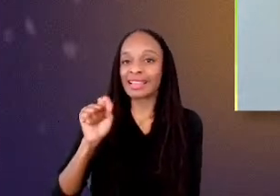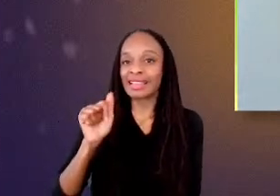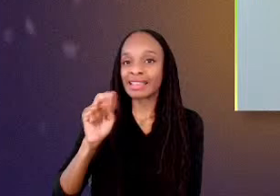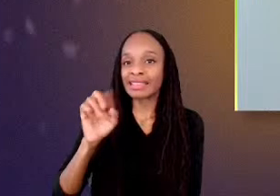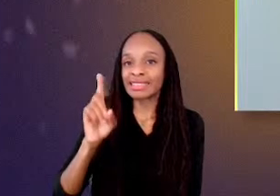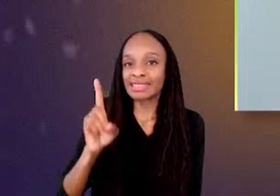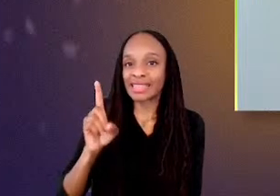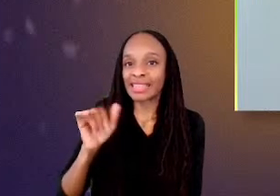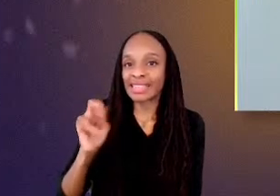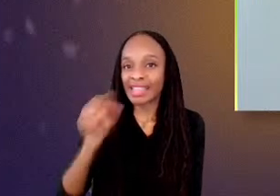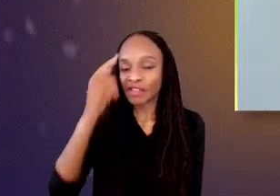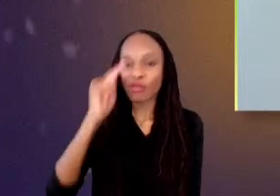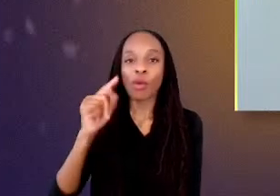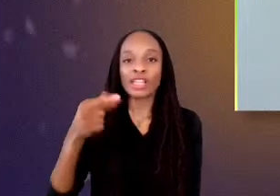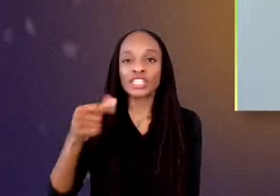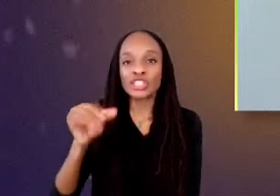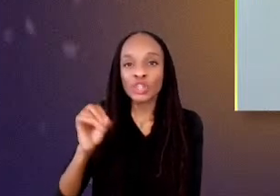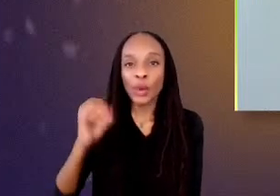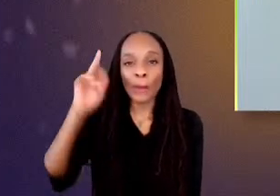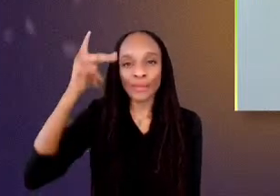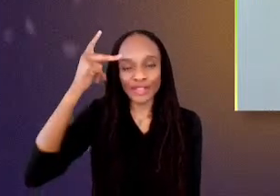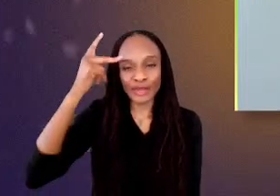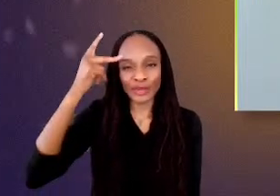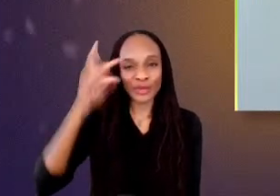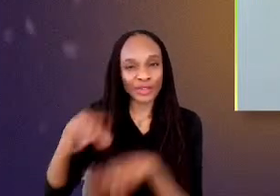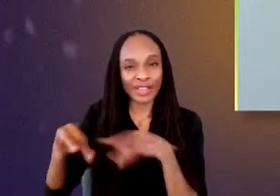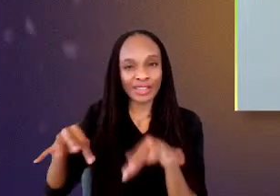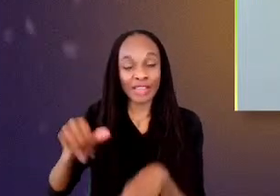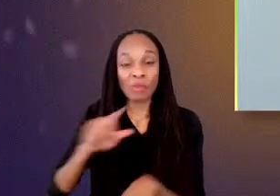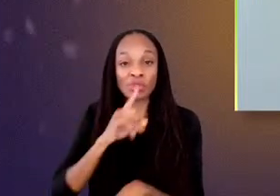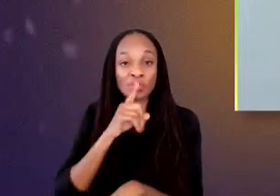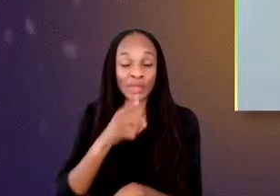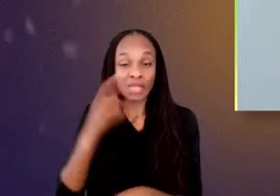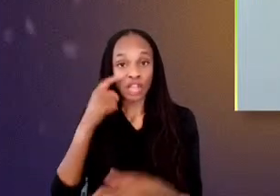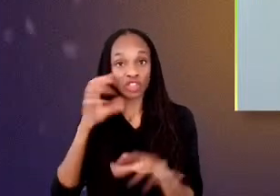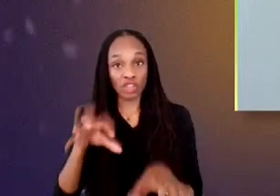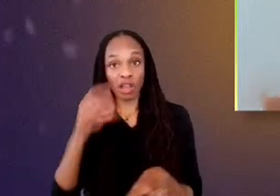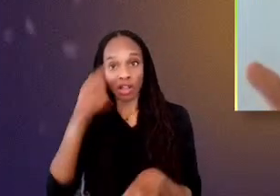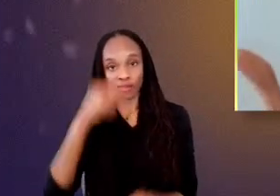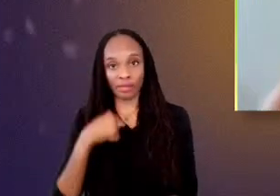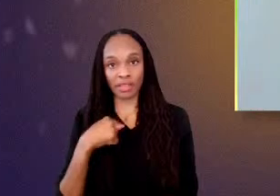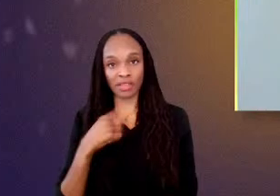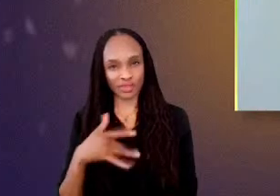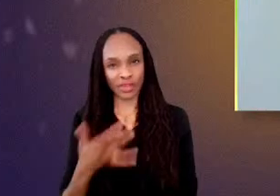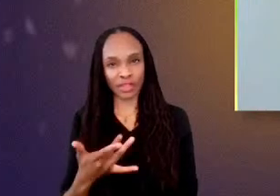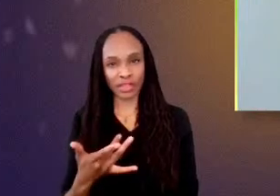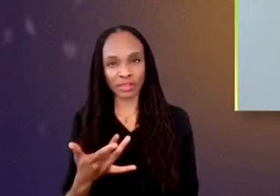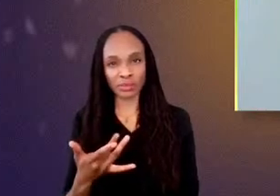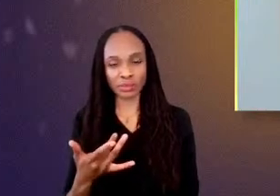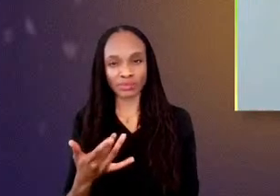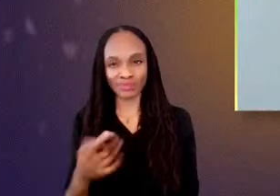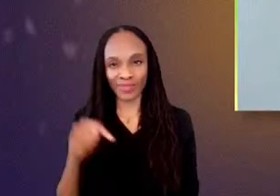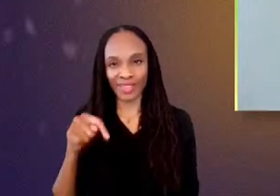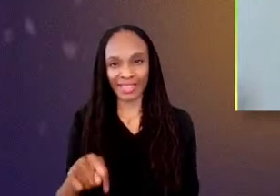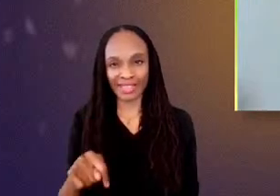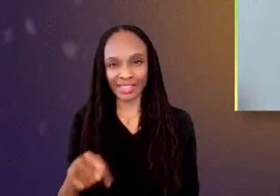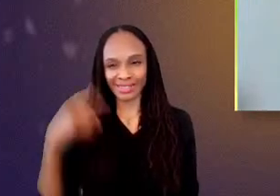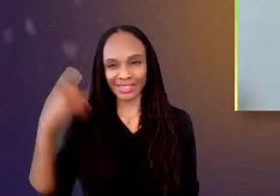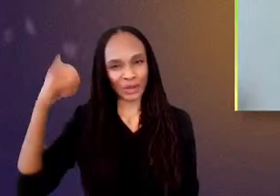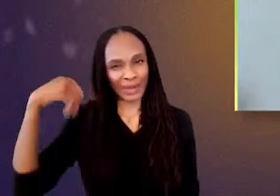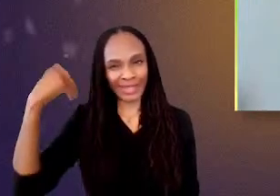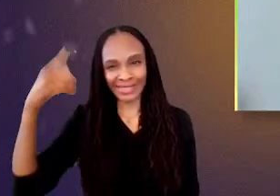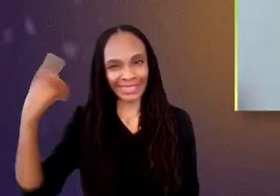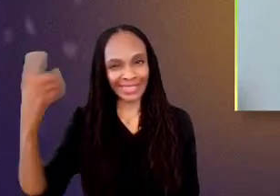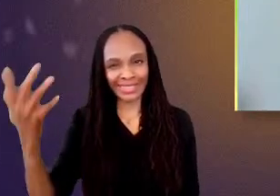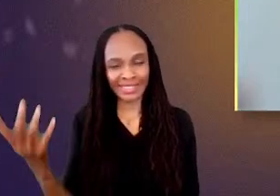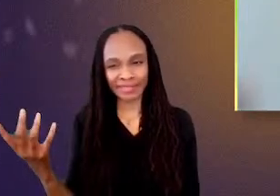geopolitical explanation. And so that was a real shock for me, is feeling this like crazy